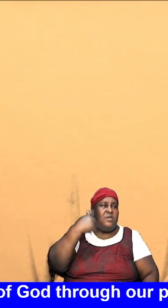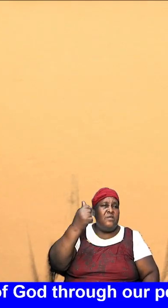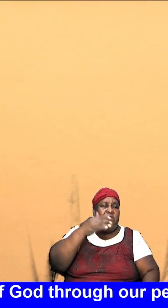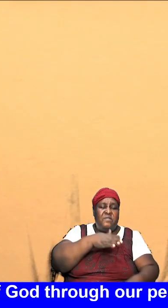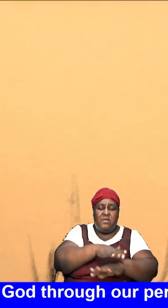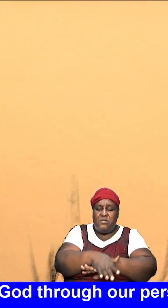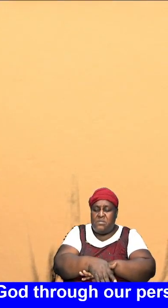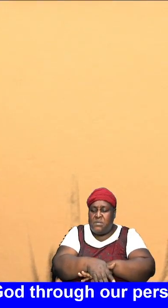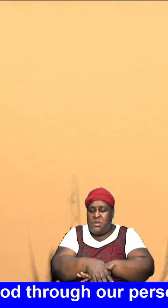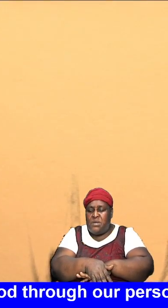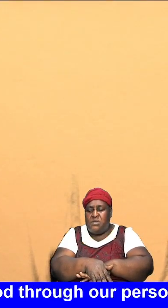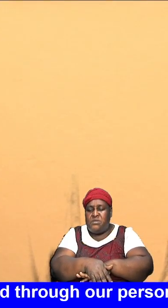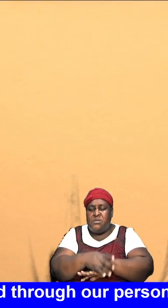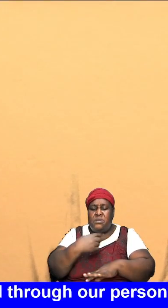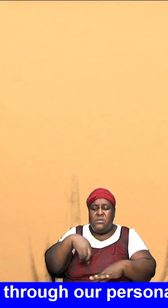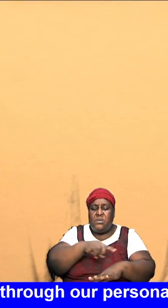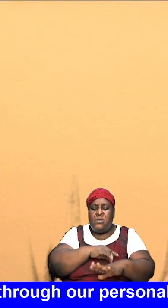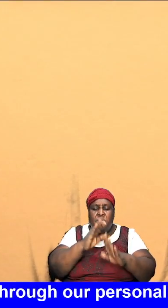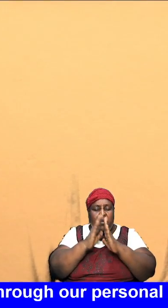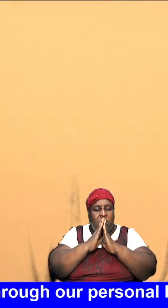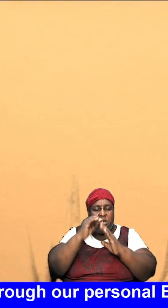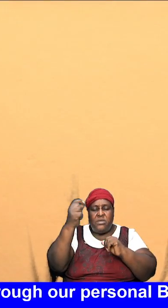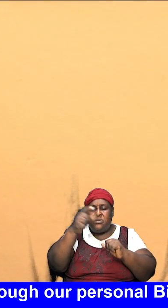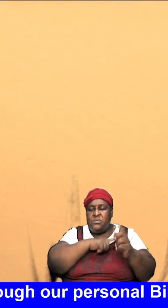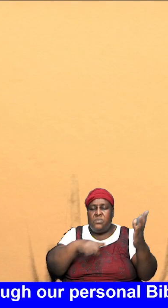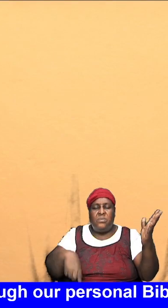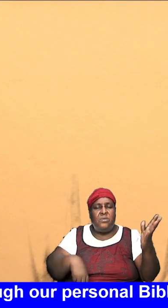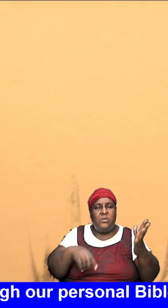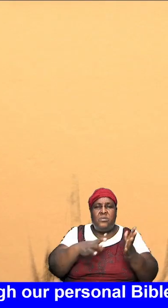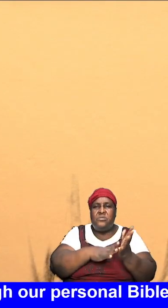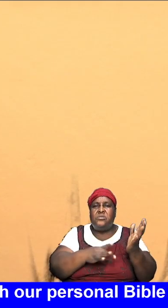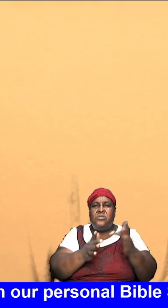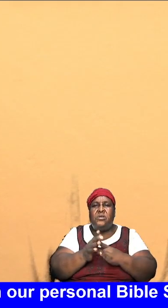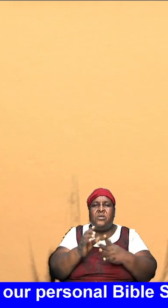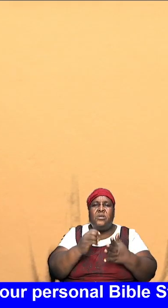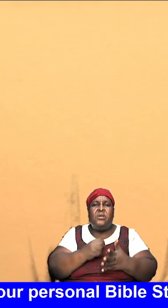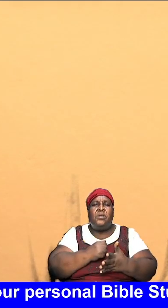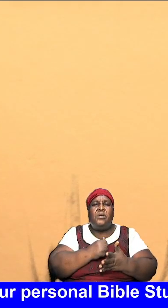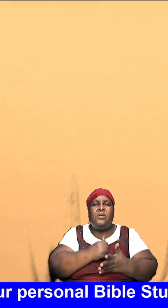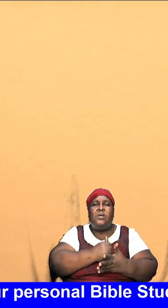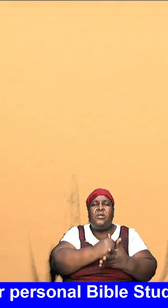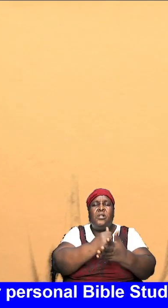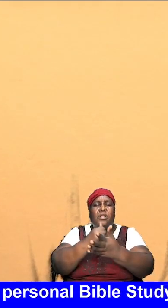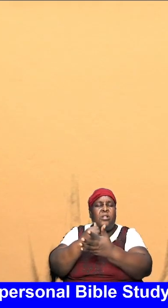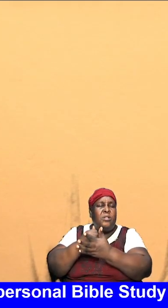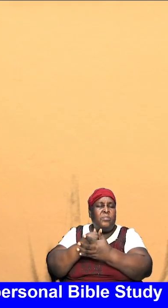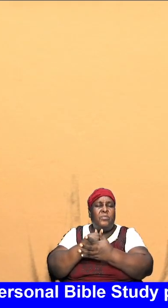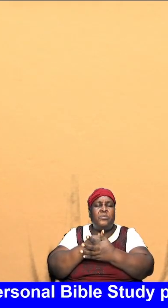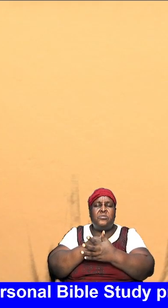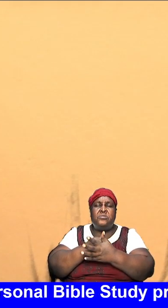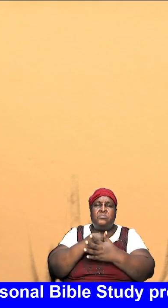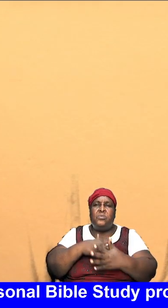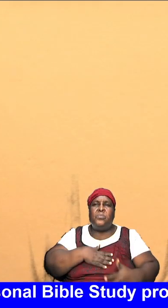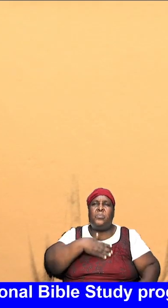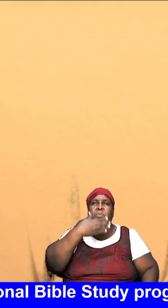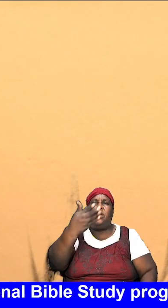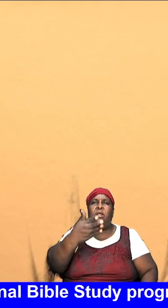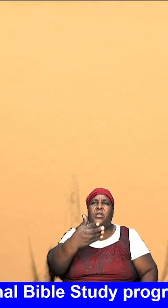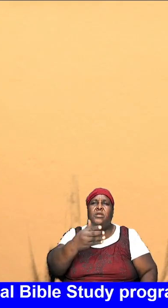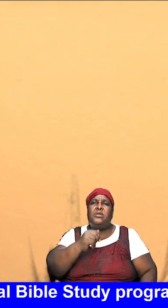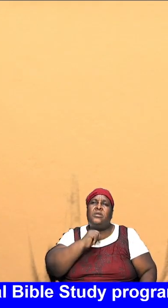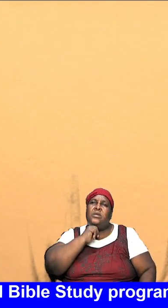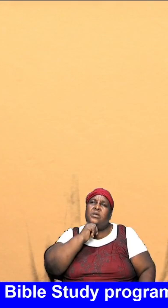tonight. And we ask you, Lord Jesus, help us, Lord, not to move. Help us, Lord, to be willing to